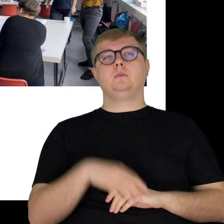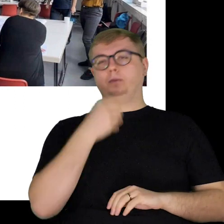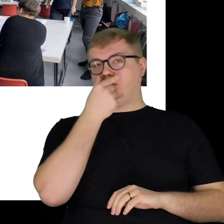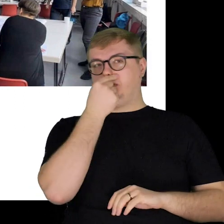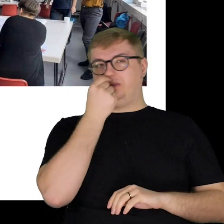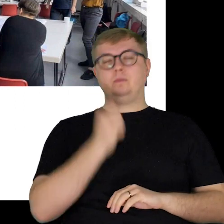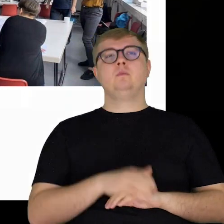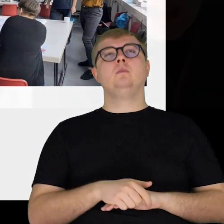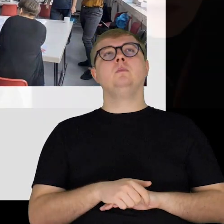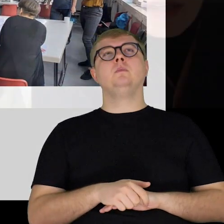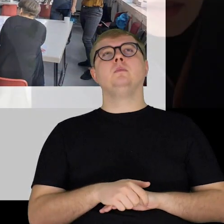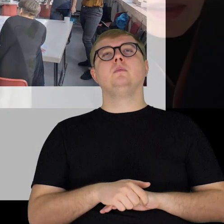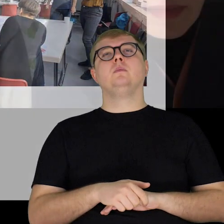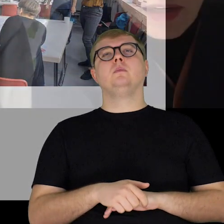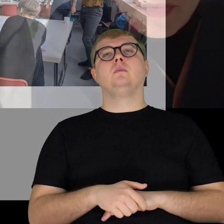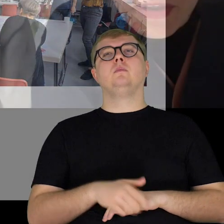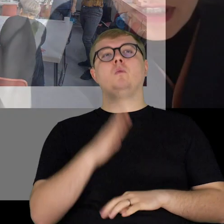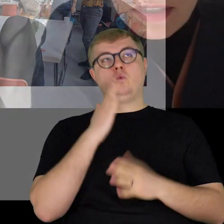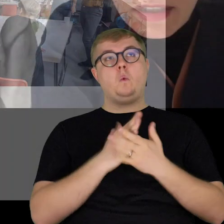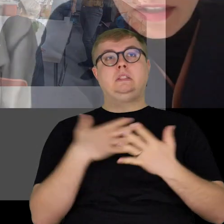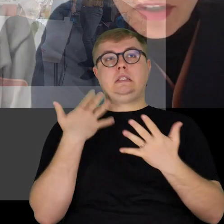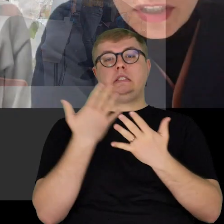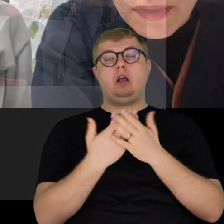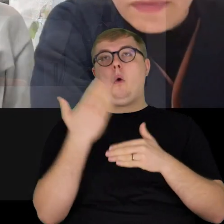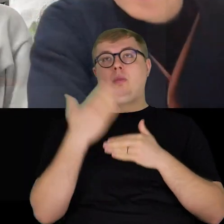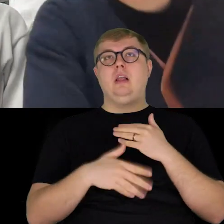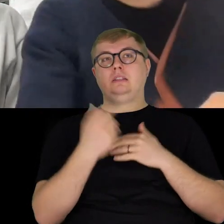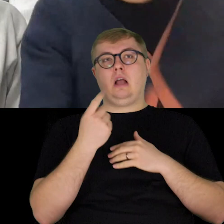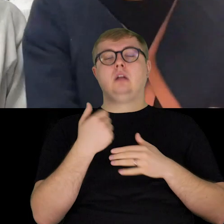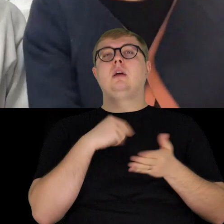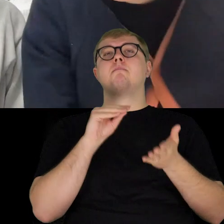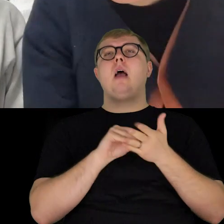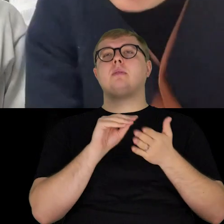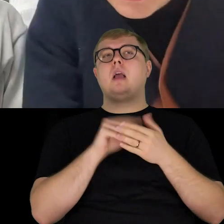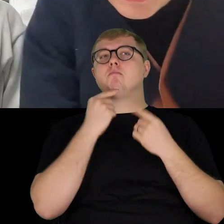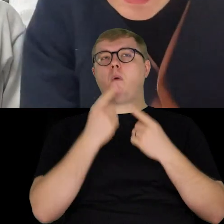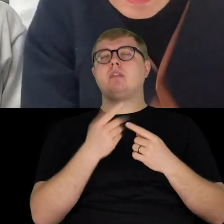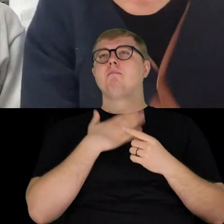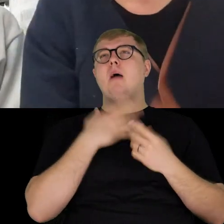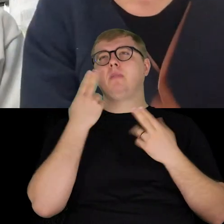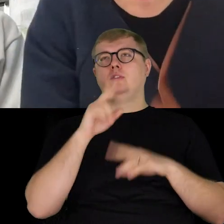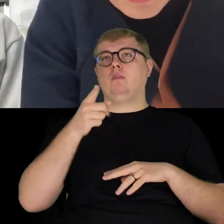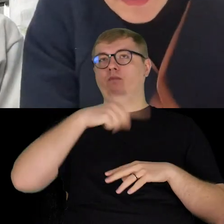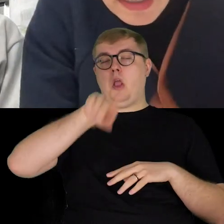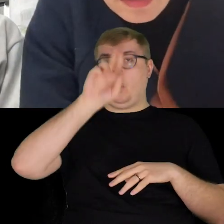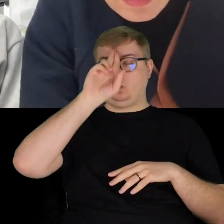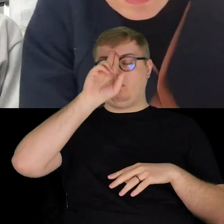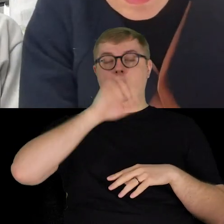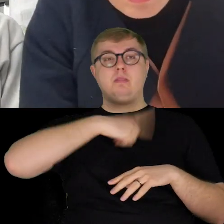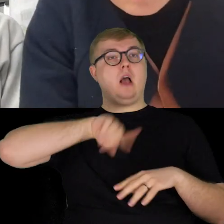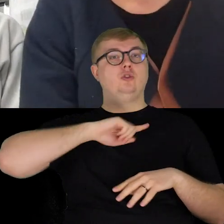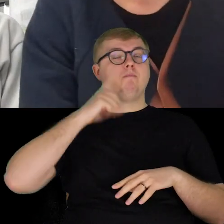So now we're coming to the end. So that was, I hope you got a bit of an idea what we've been